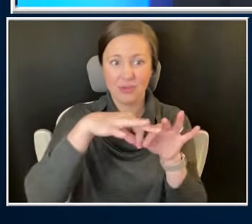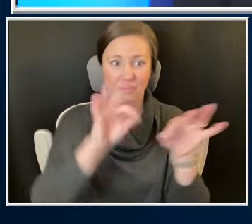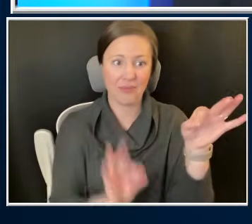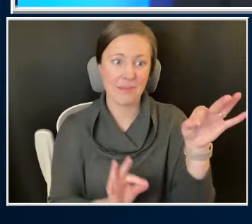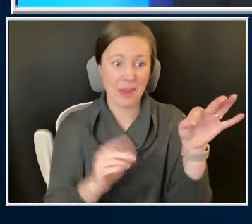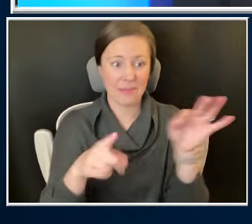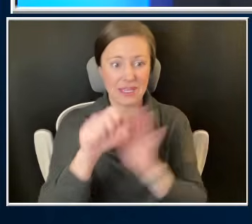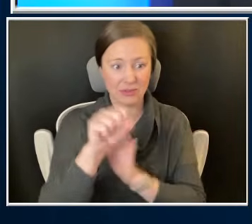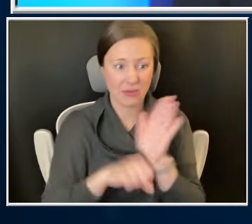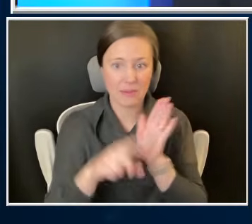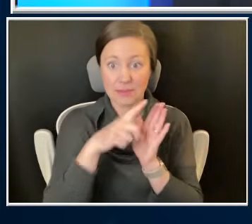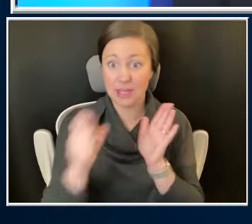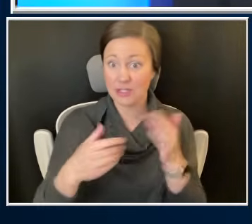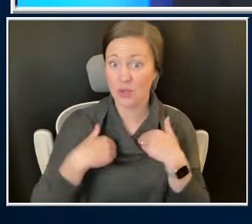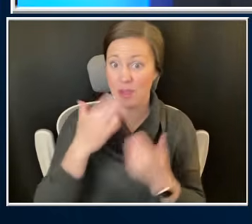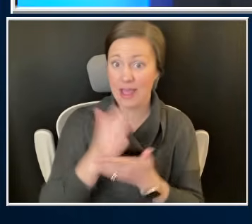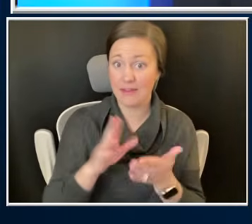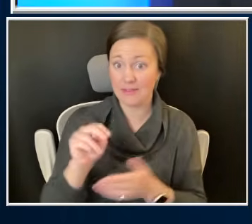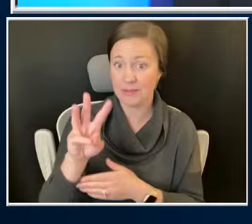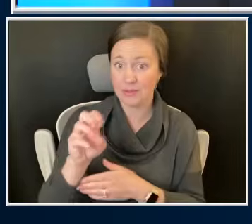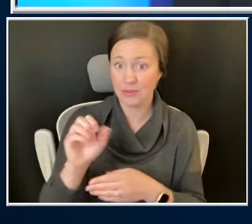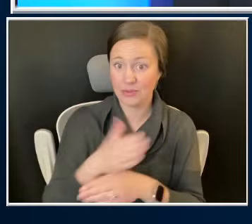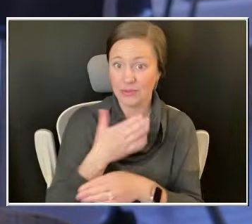I'm going to let you do the honors. I do.